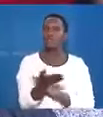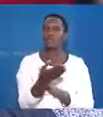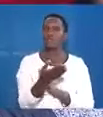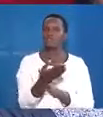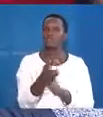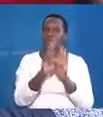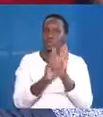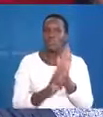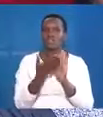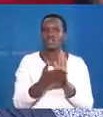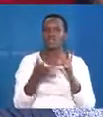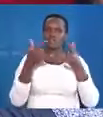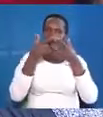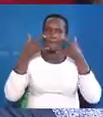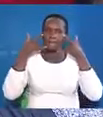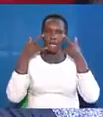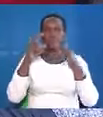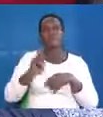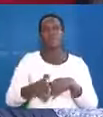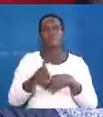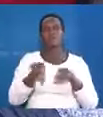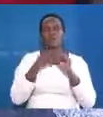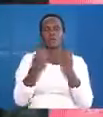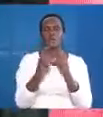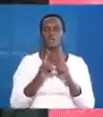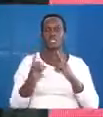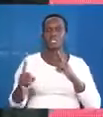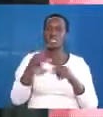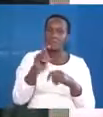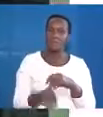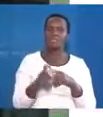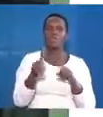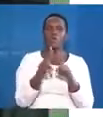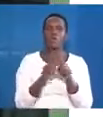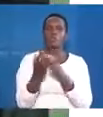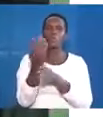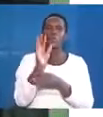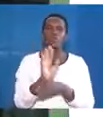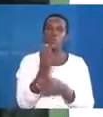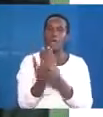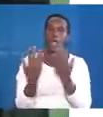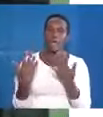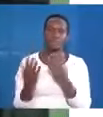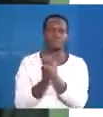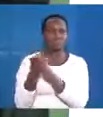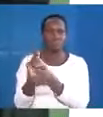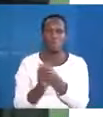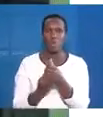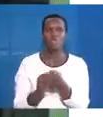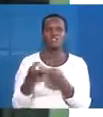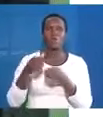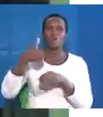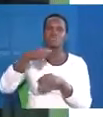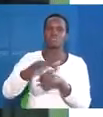Wear masks, keep social distance, wash or sanitize our hands. Our